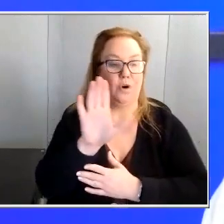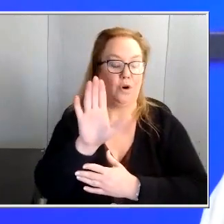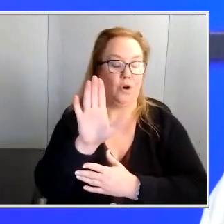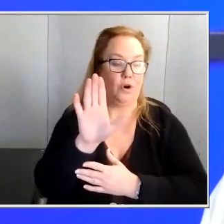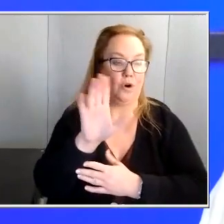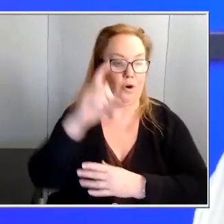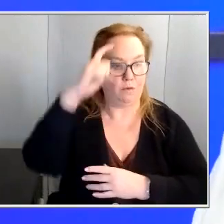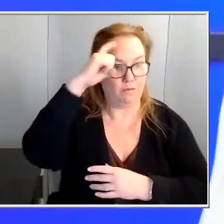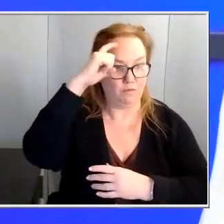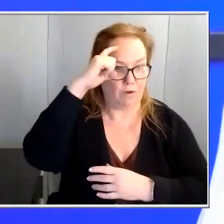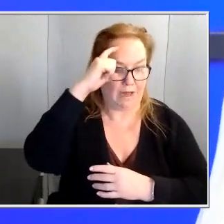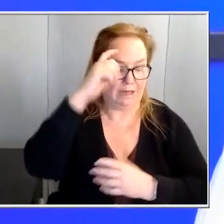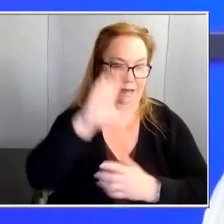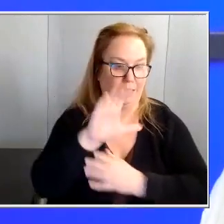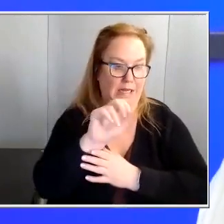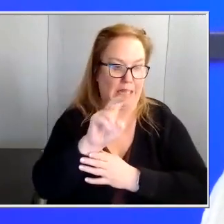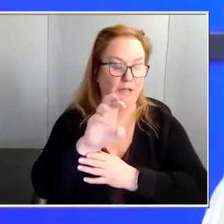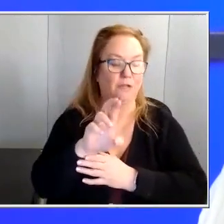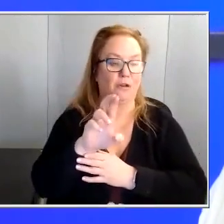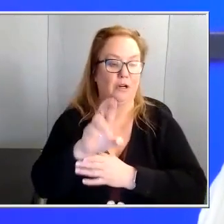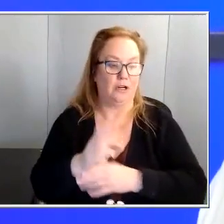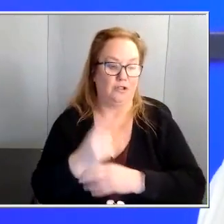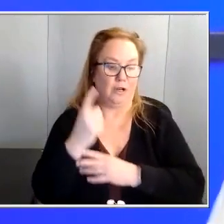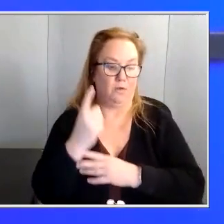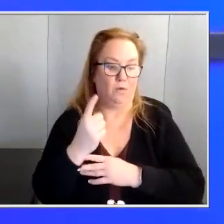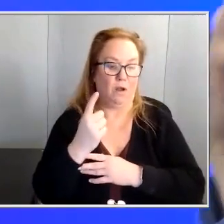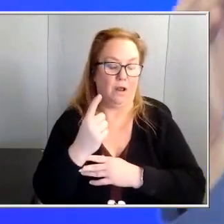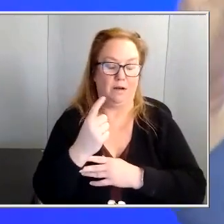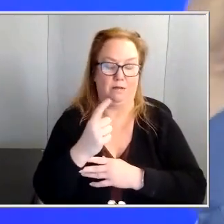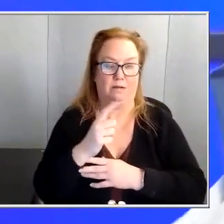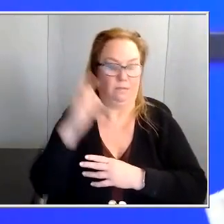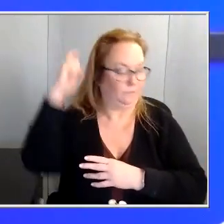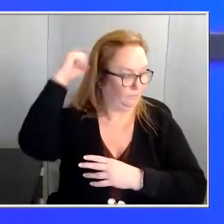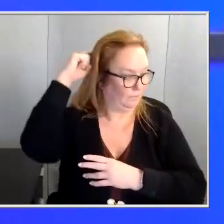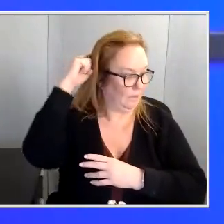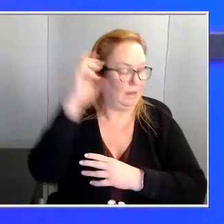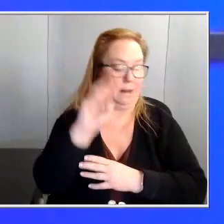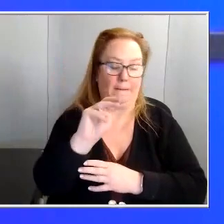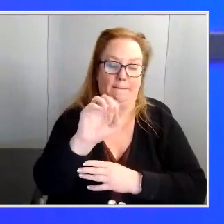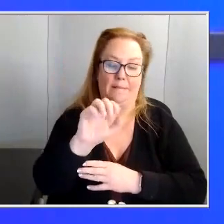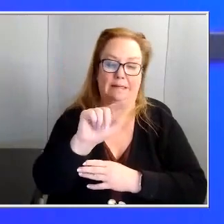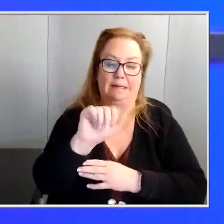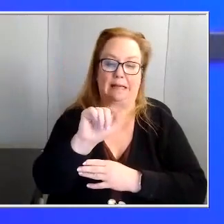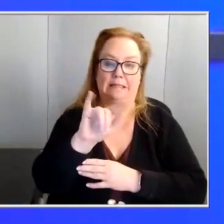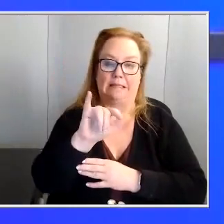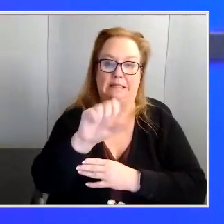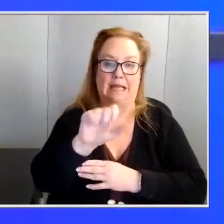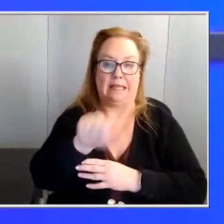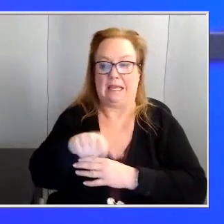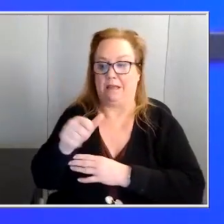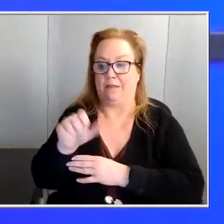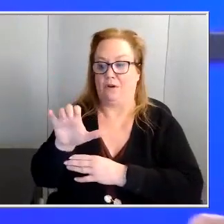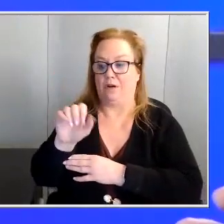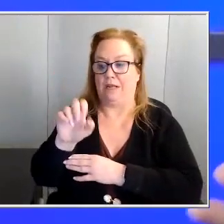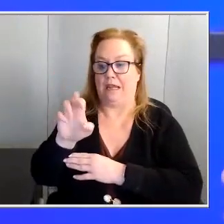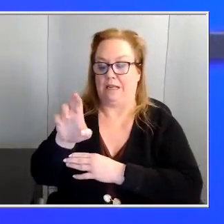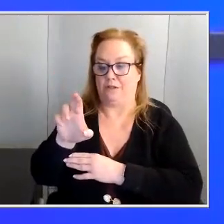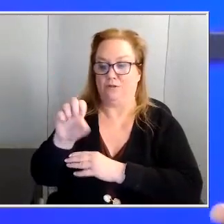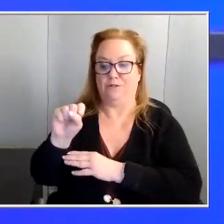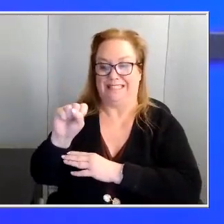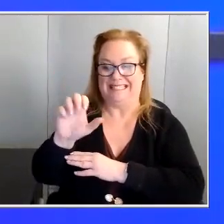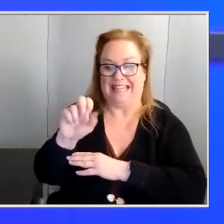brain metastasis. She only had one brain metastasis, and actually the scans of the rest of her cancer showed that everything was